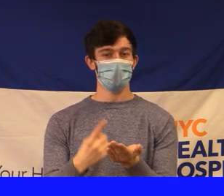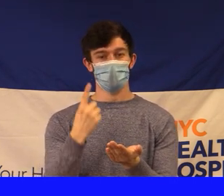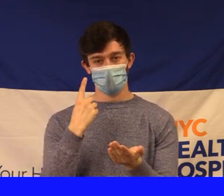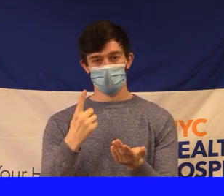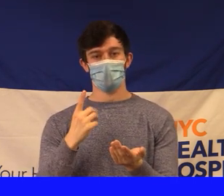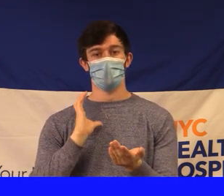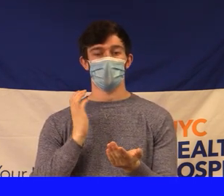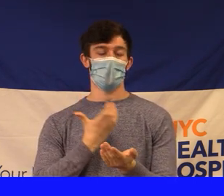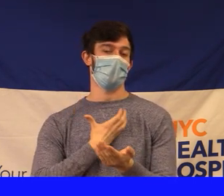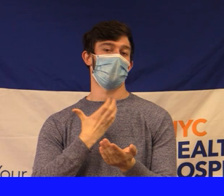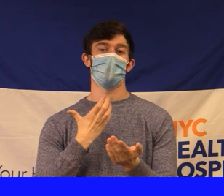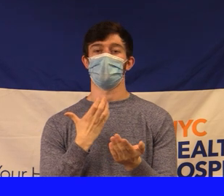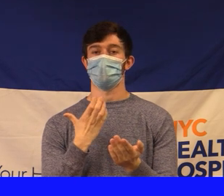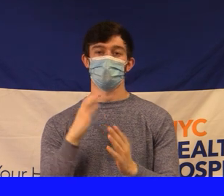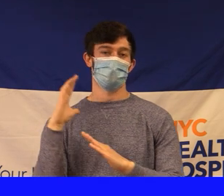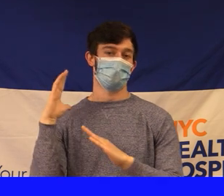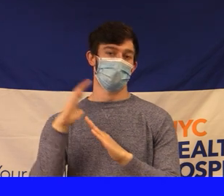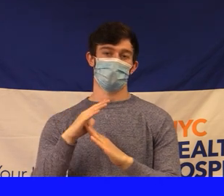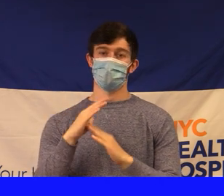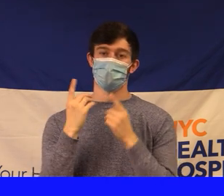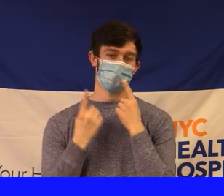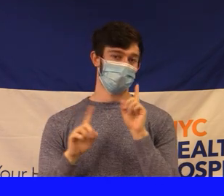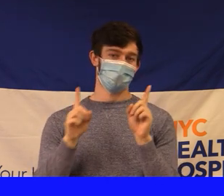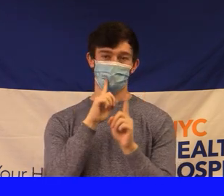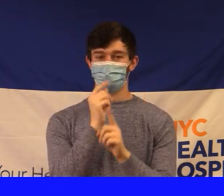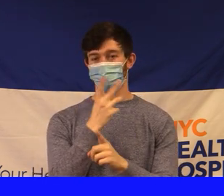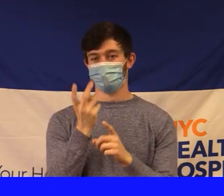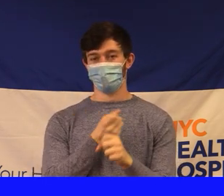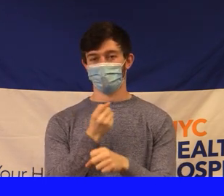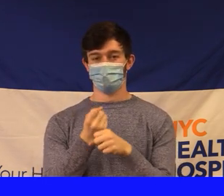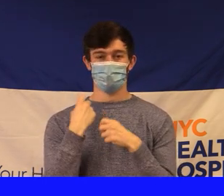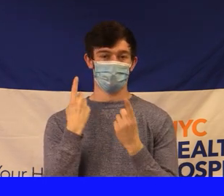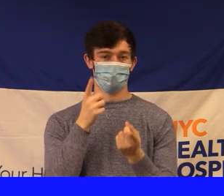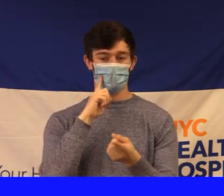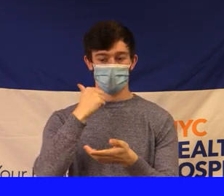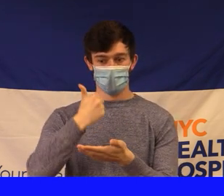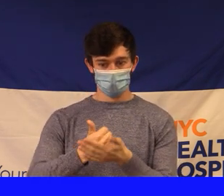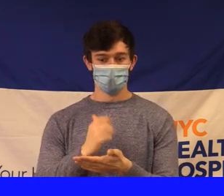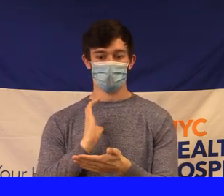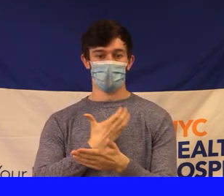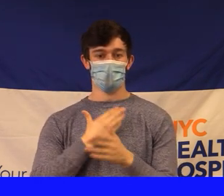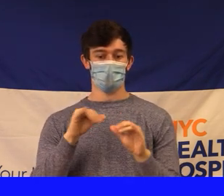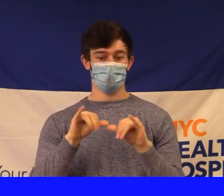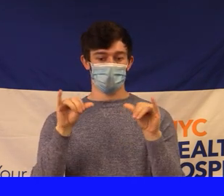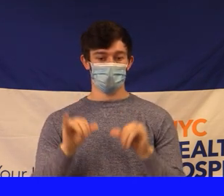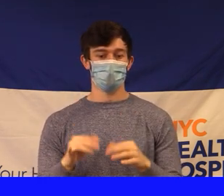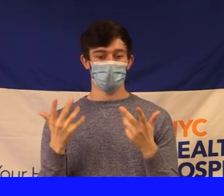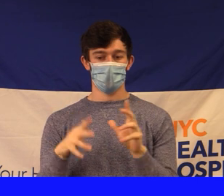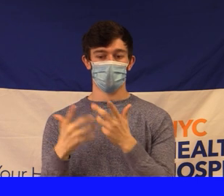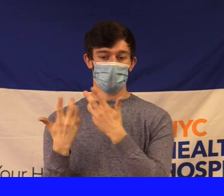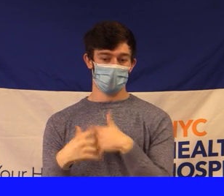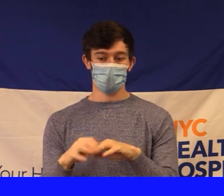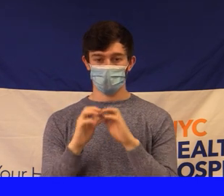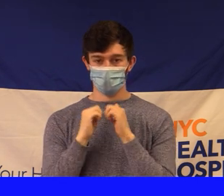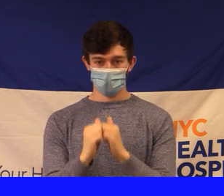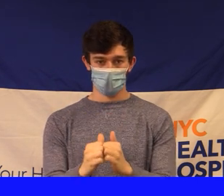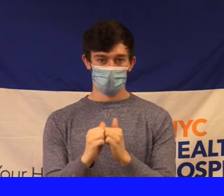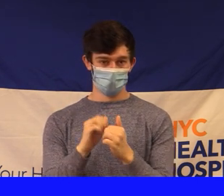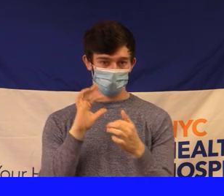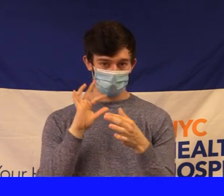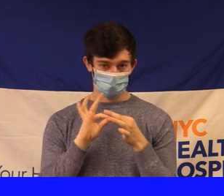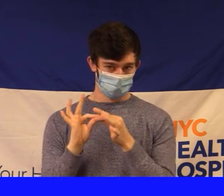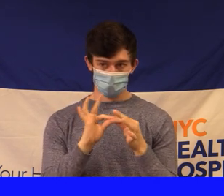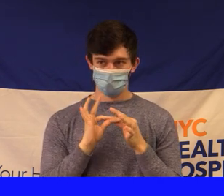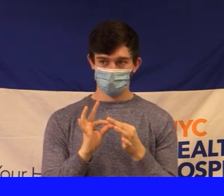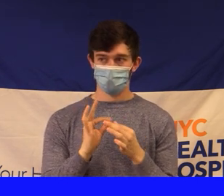think, signature achievements of the last few years in helping our system integrate together, unify as a single